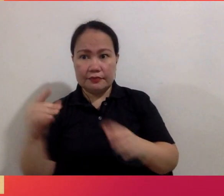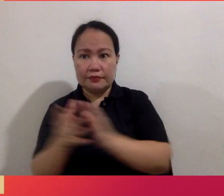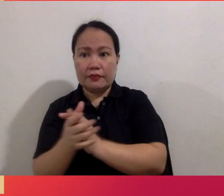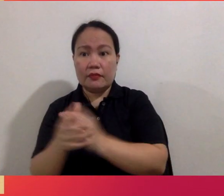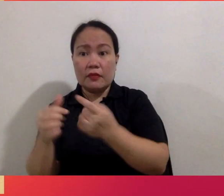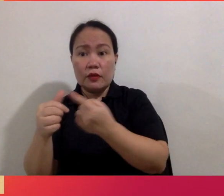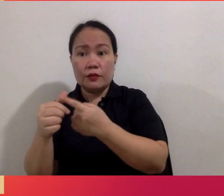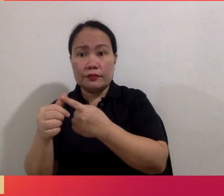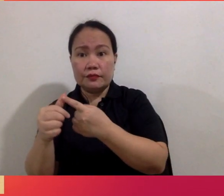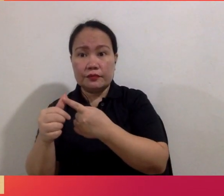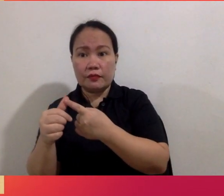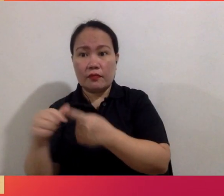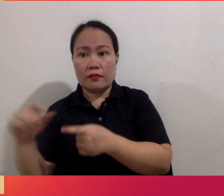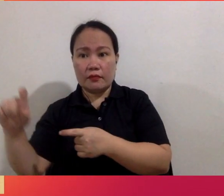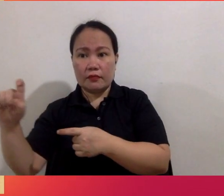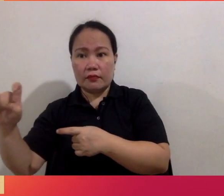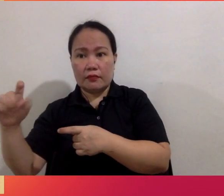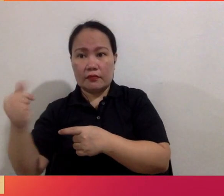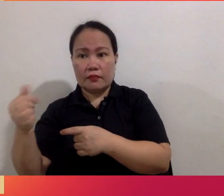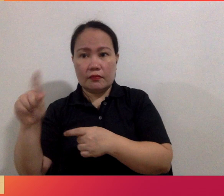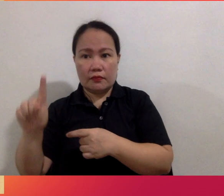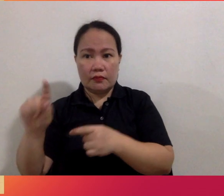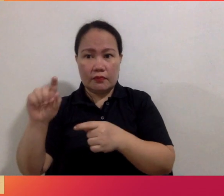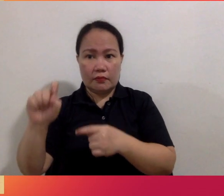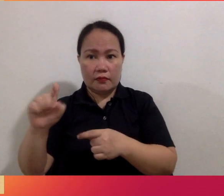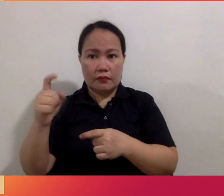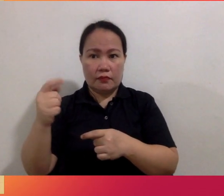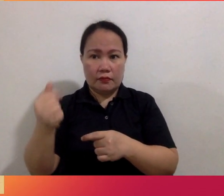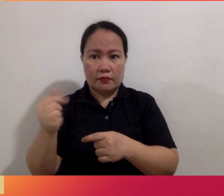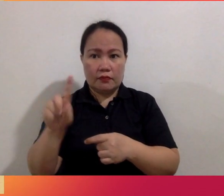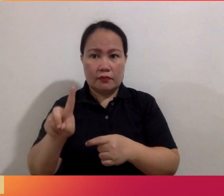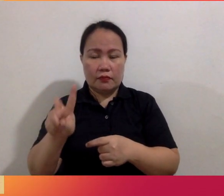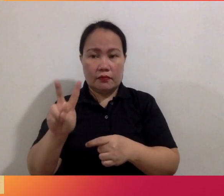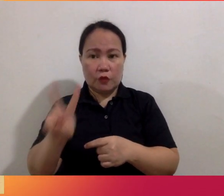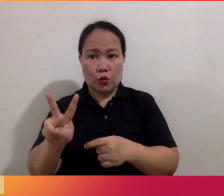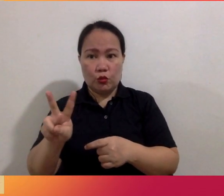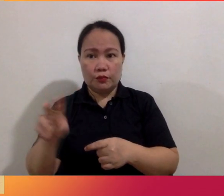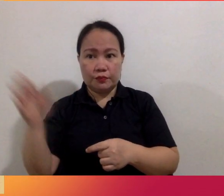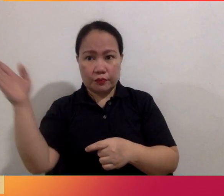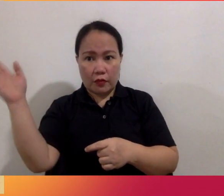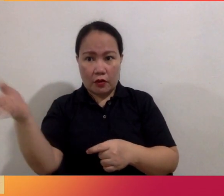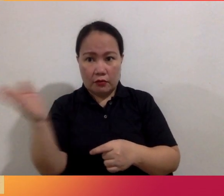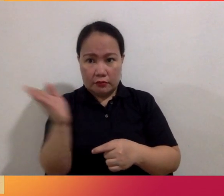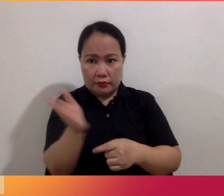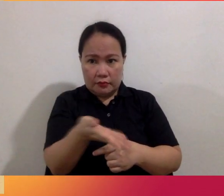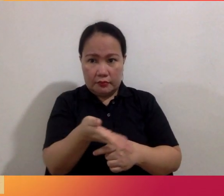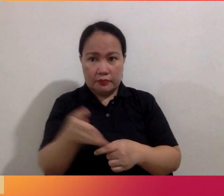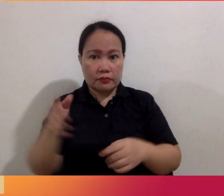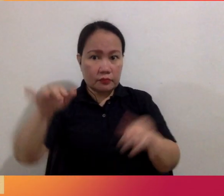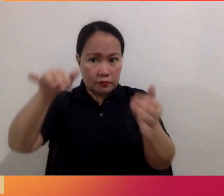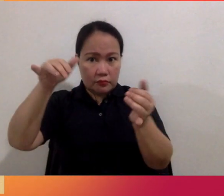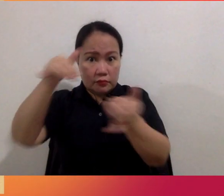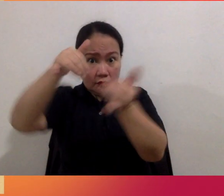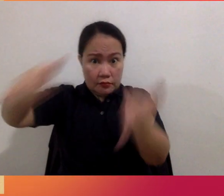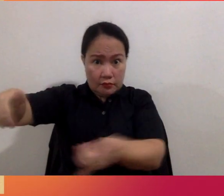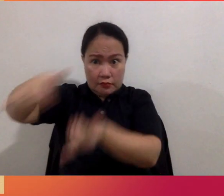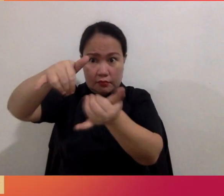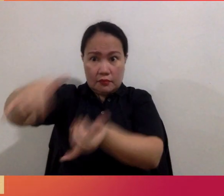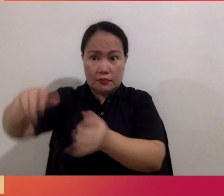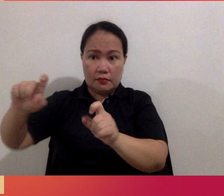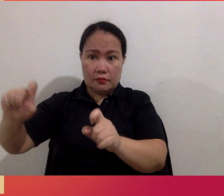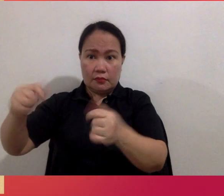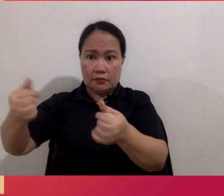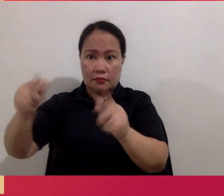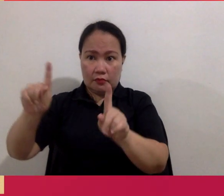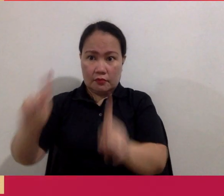natin gagawin, imumultiply natin yung LCD kay x over x plus 1. So, makakancel dyan yung